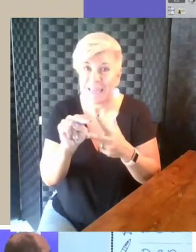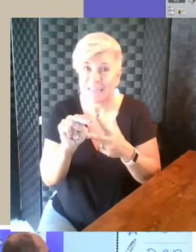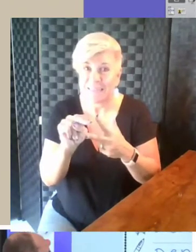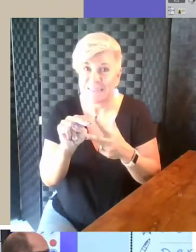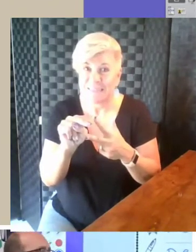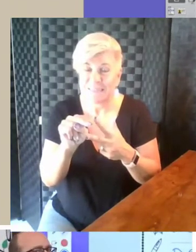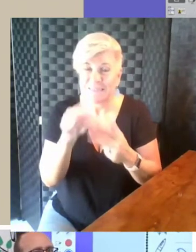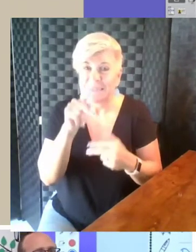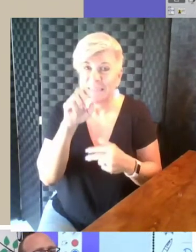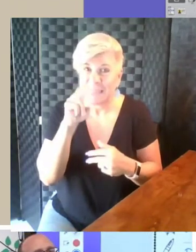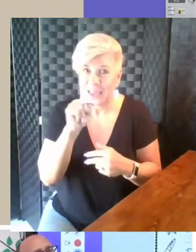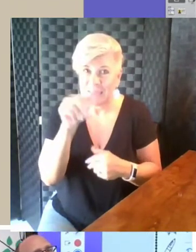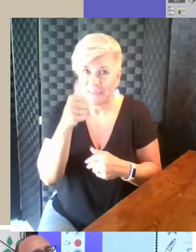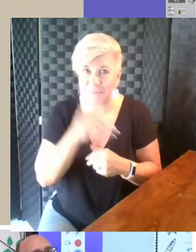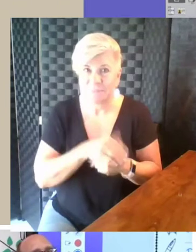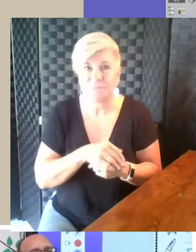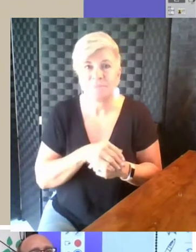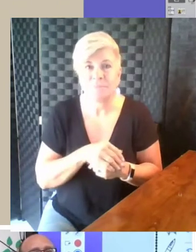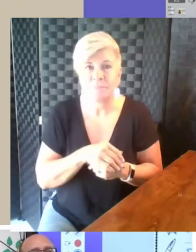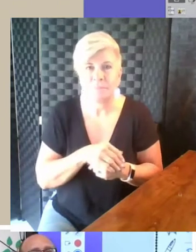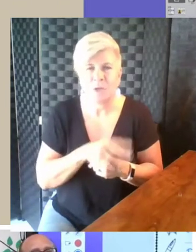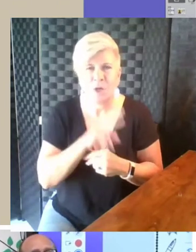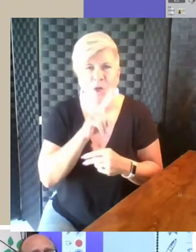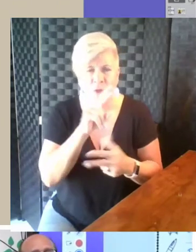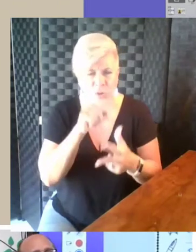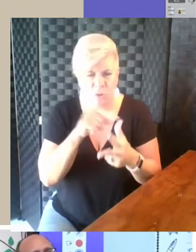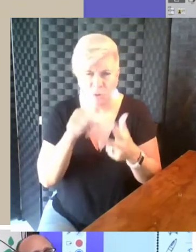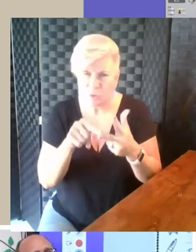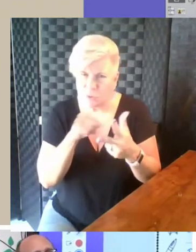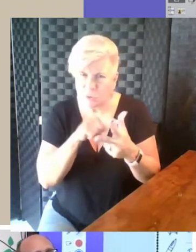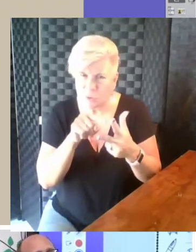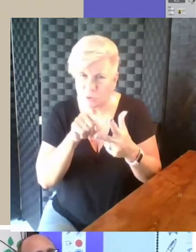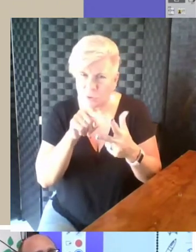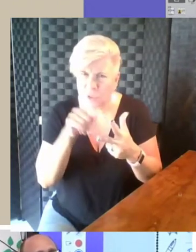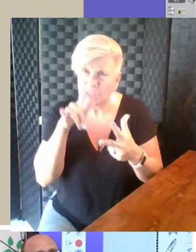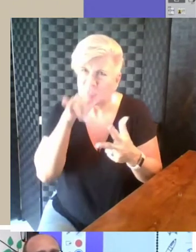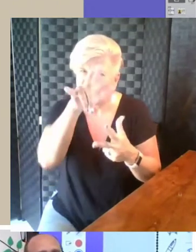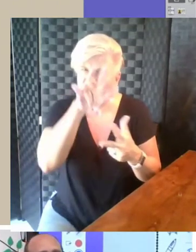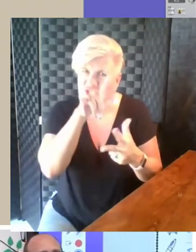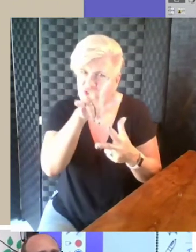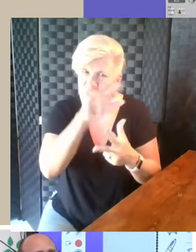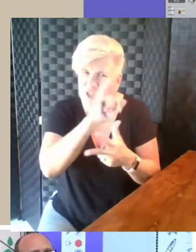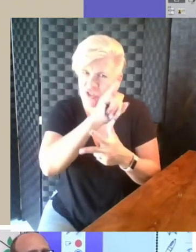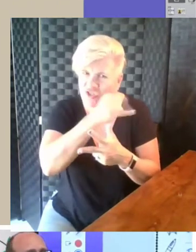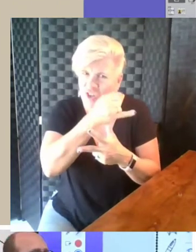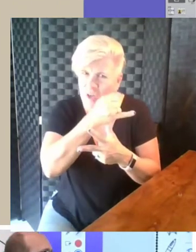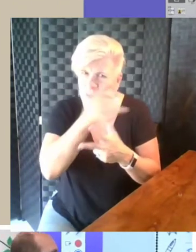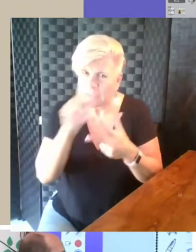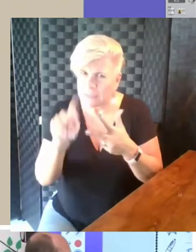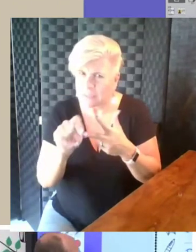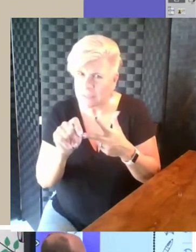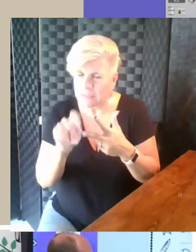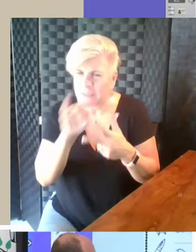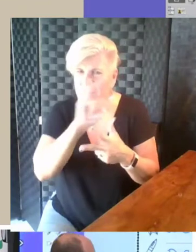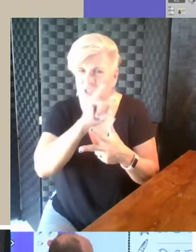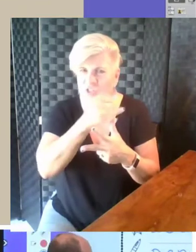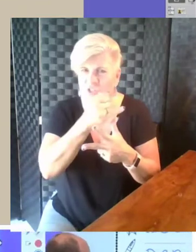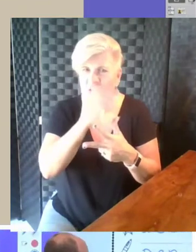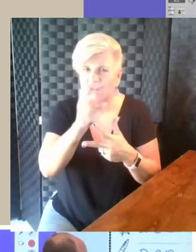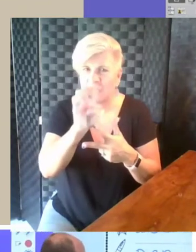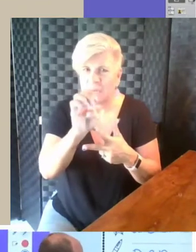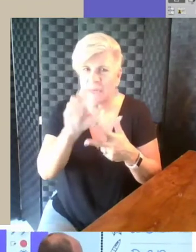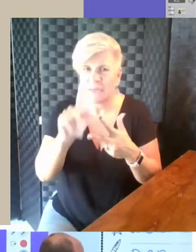And the last one. Tell me what two consonants are in jet. There's j and t. Can you write those